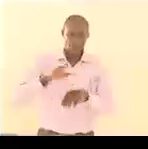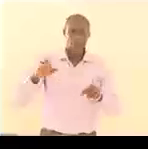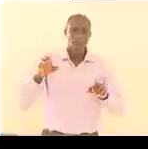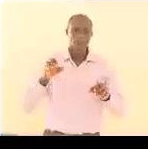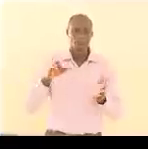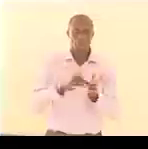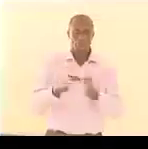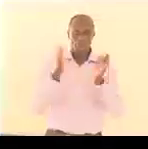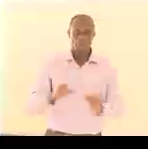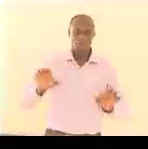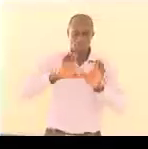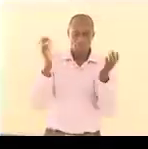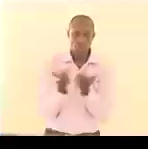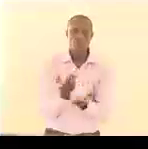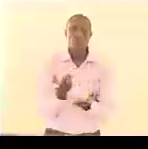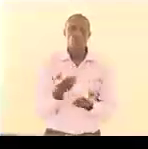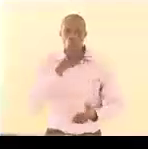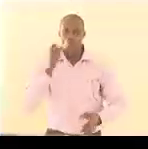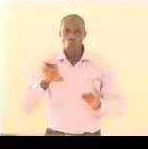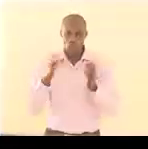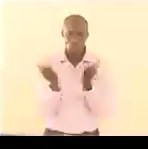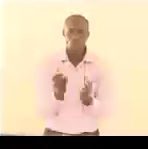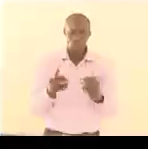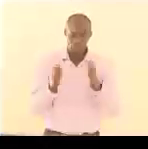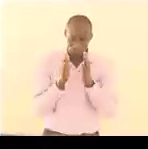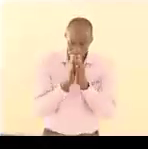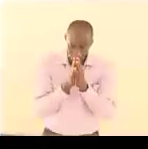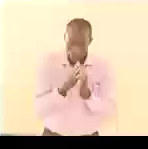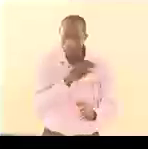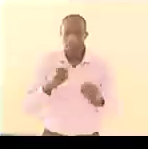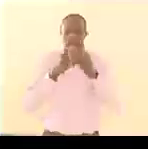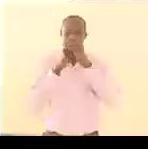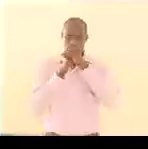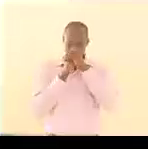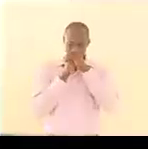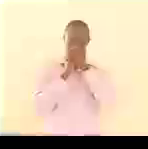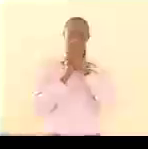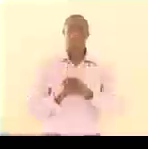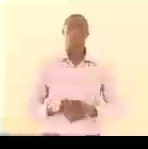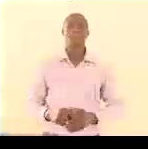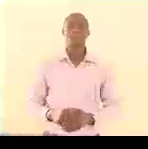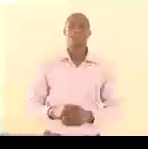The early Christian community was a community of prayer and worship.